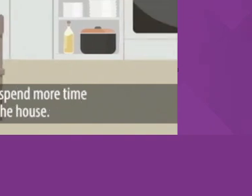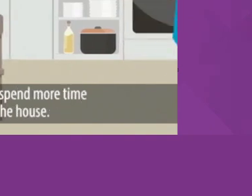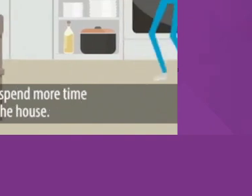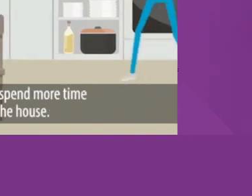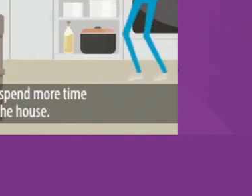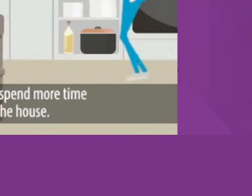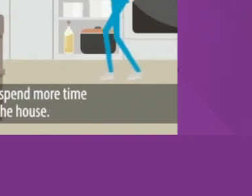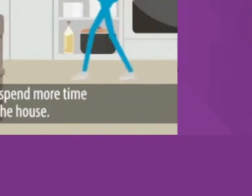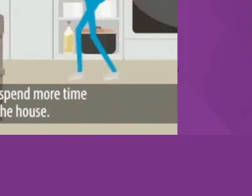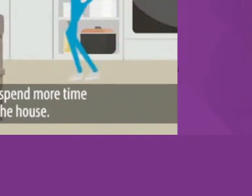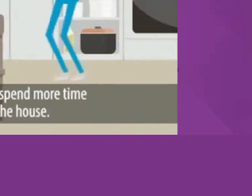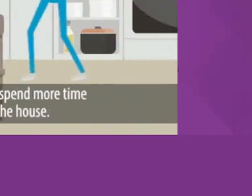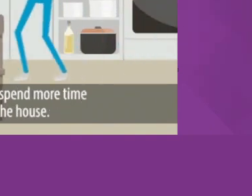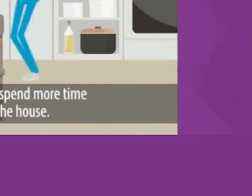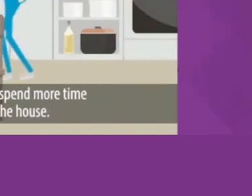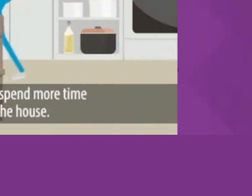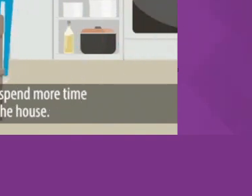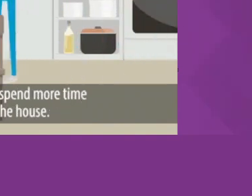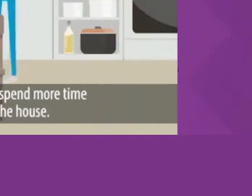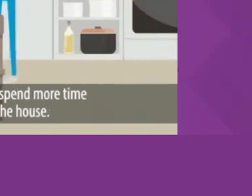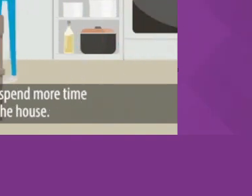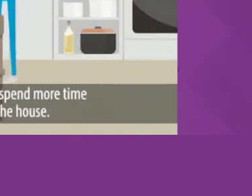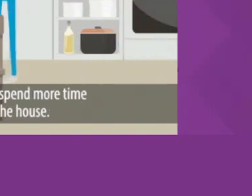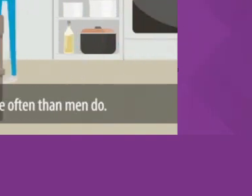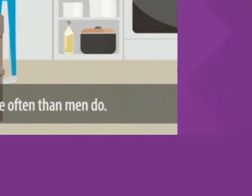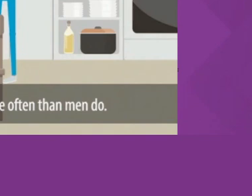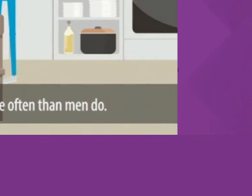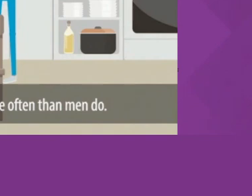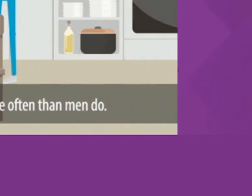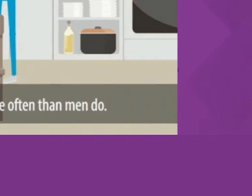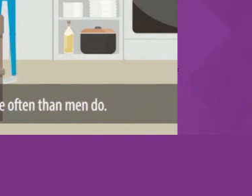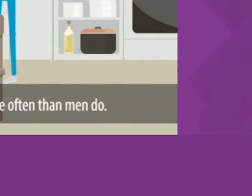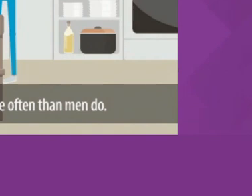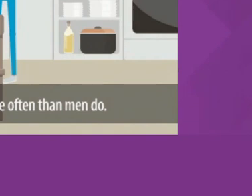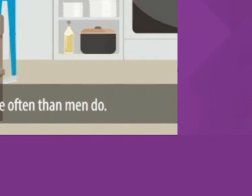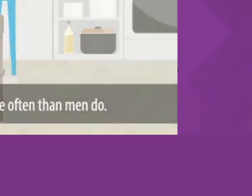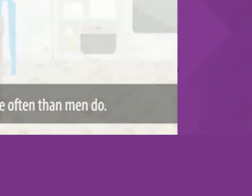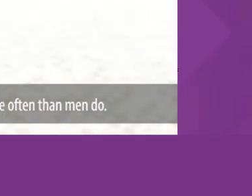special choice, self-conscious self-choice,